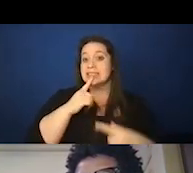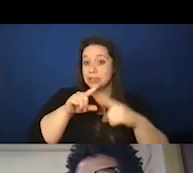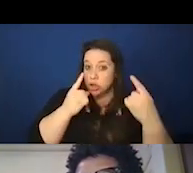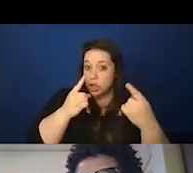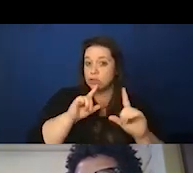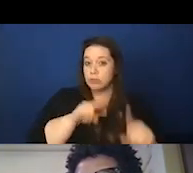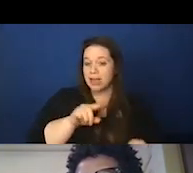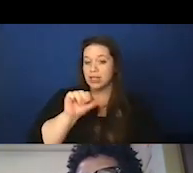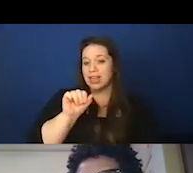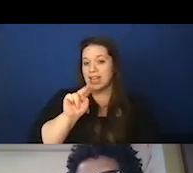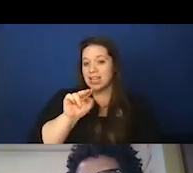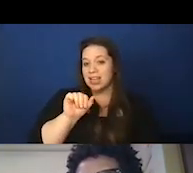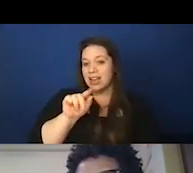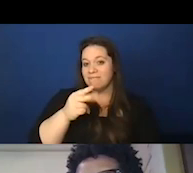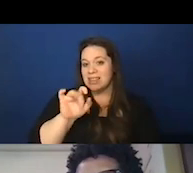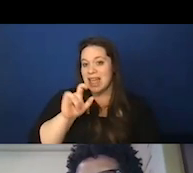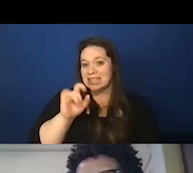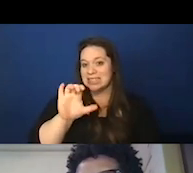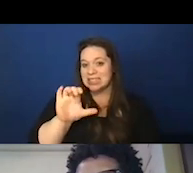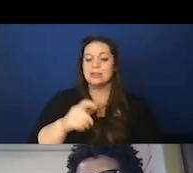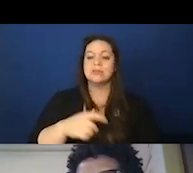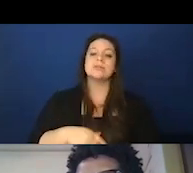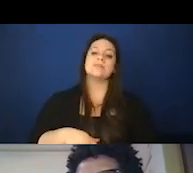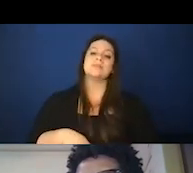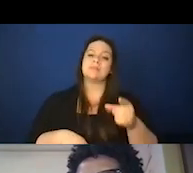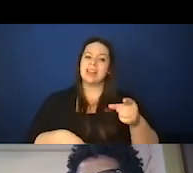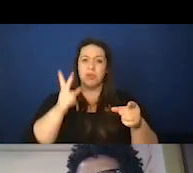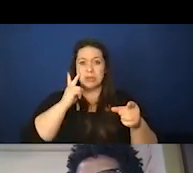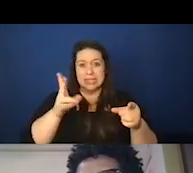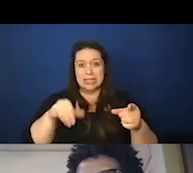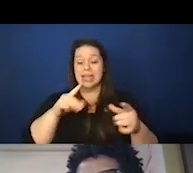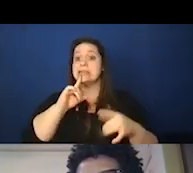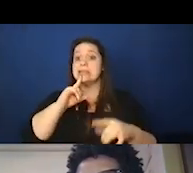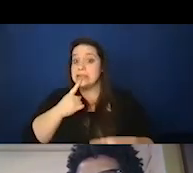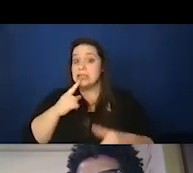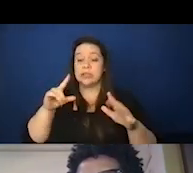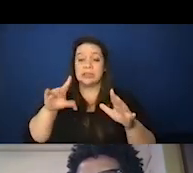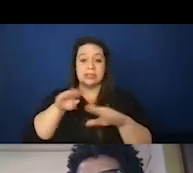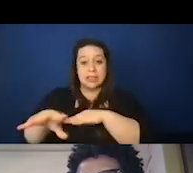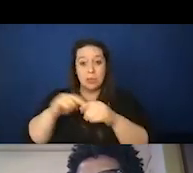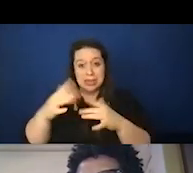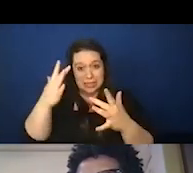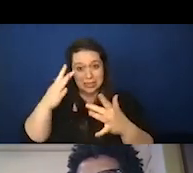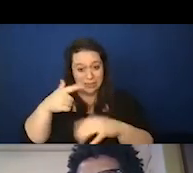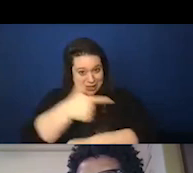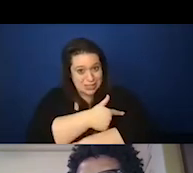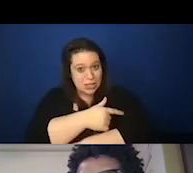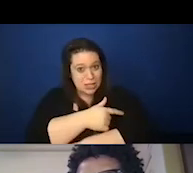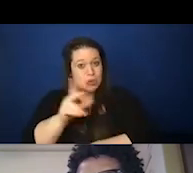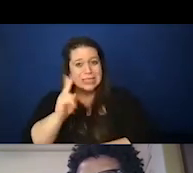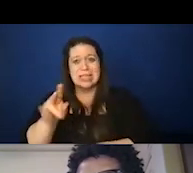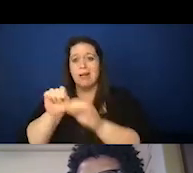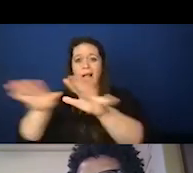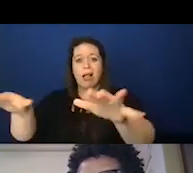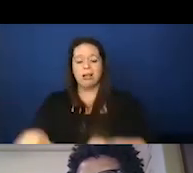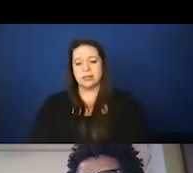see something with this scale of a vaccination, you would have seen it by now, because a lot of us, and Dr. Raleigh will agree,